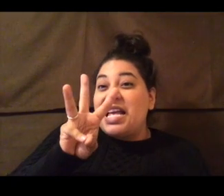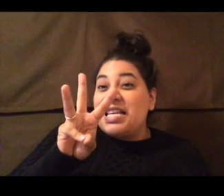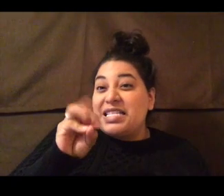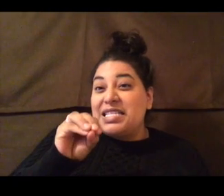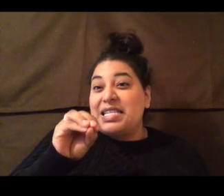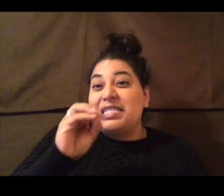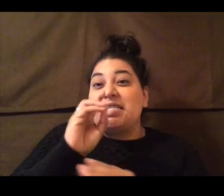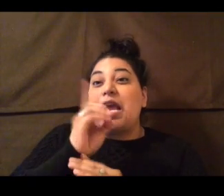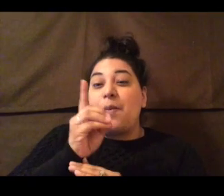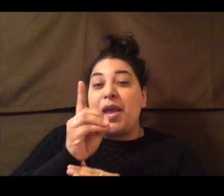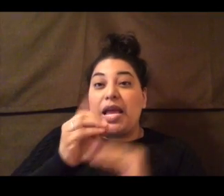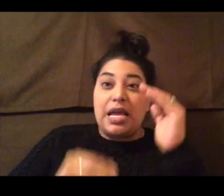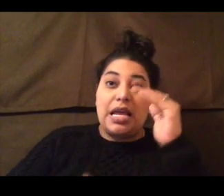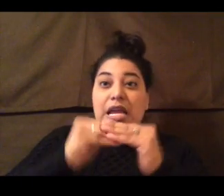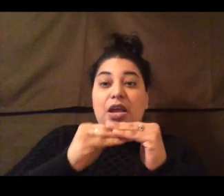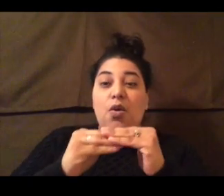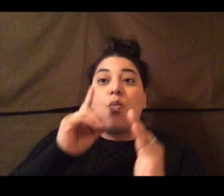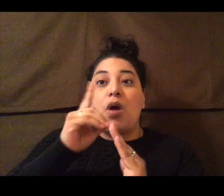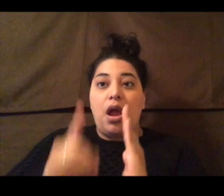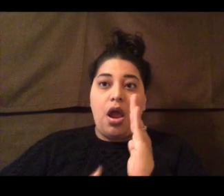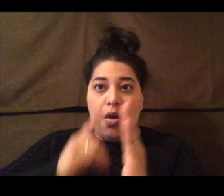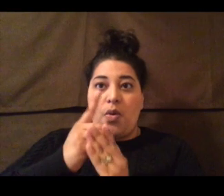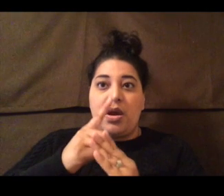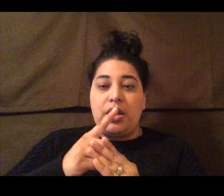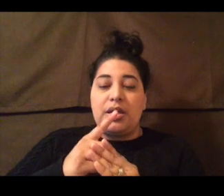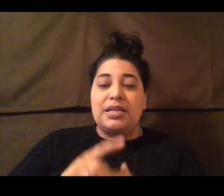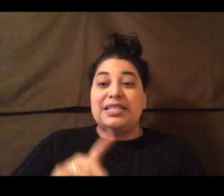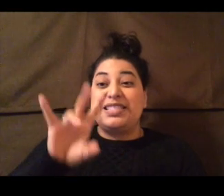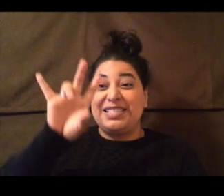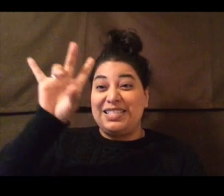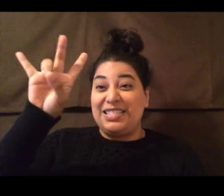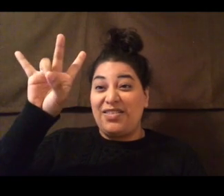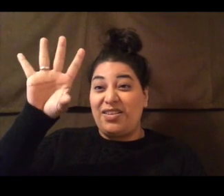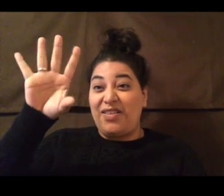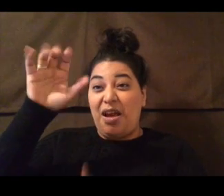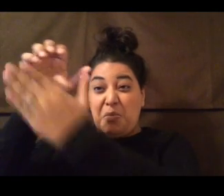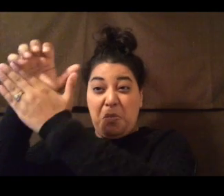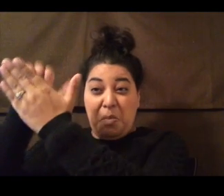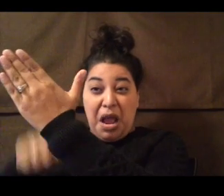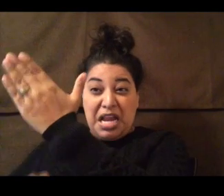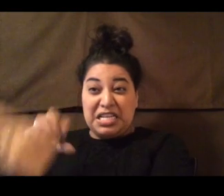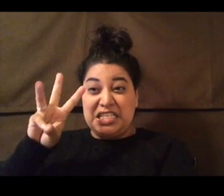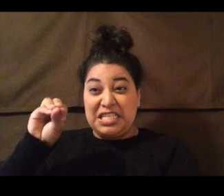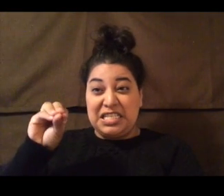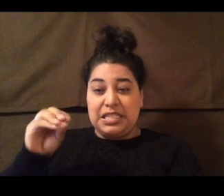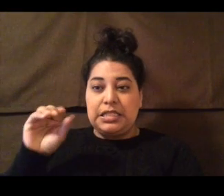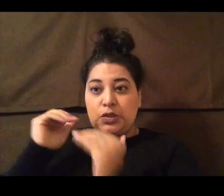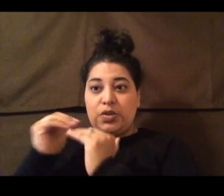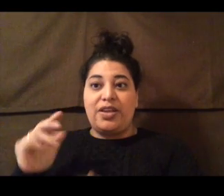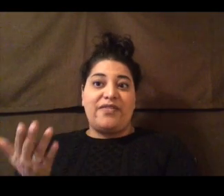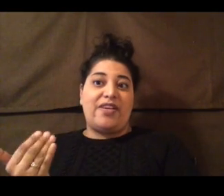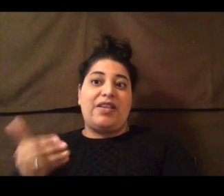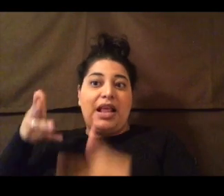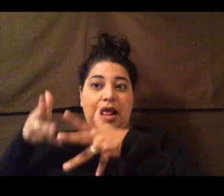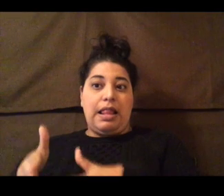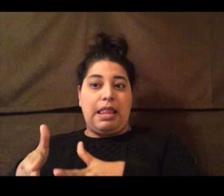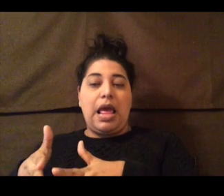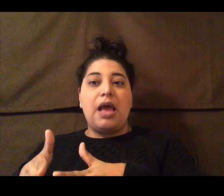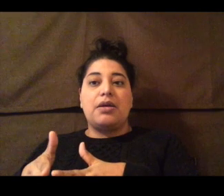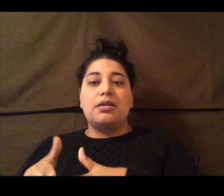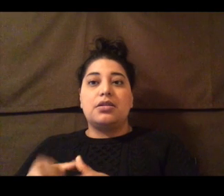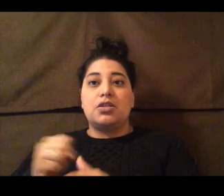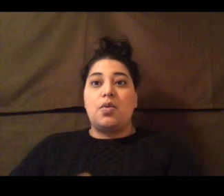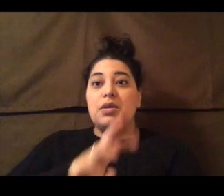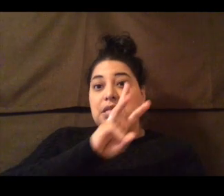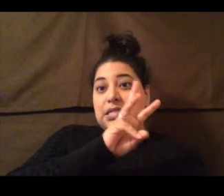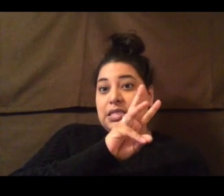to the side, 75 minus 60, you're going to get 15 minutes left over. So 60 here,